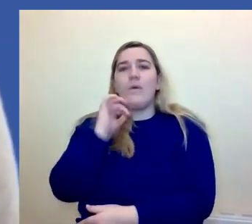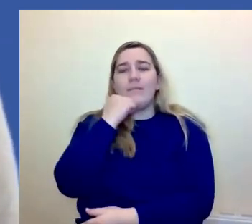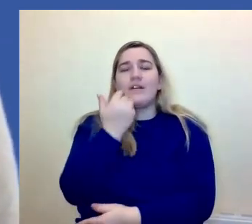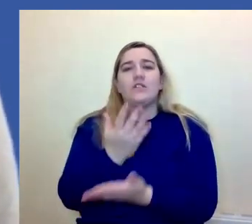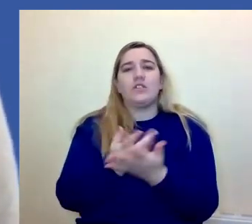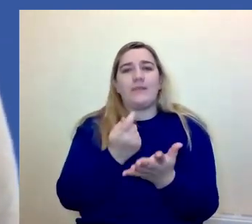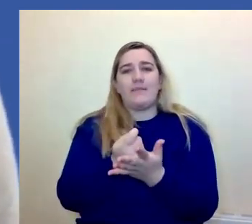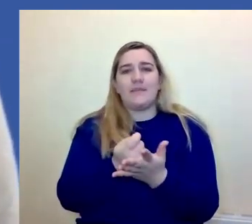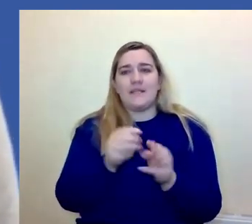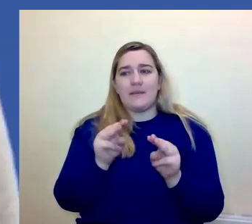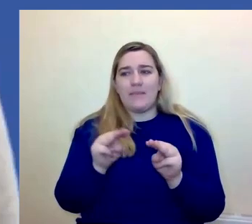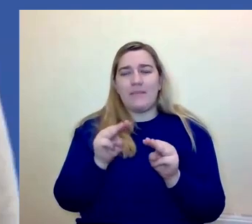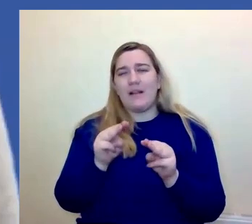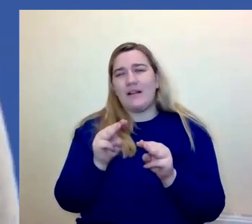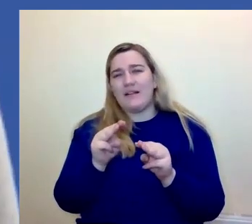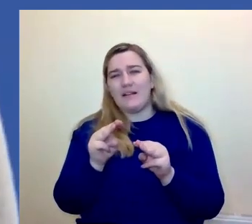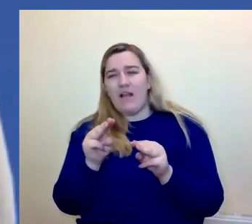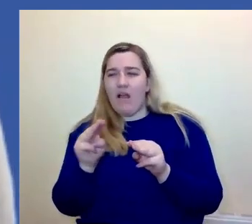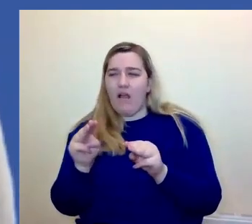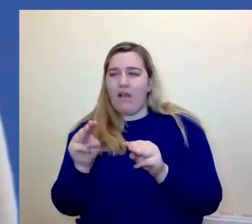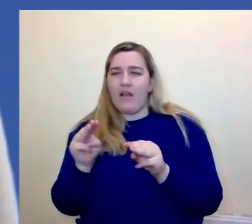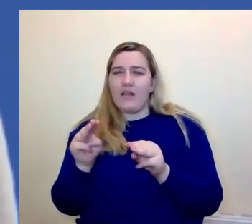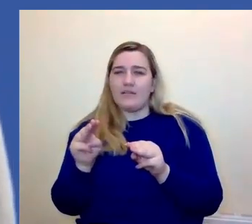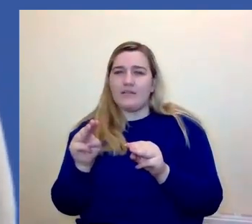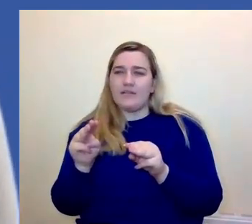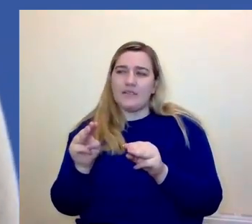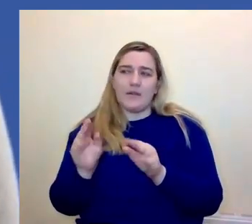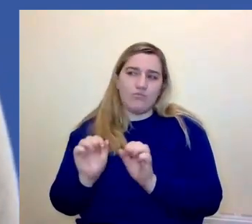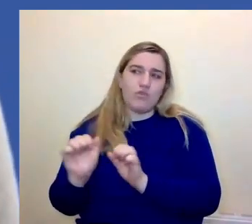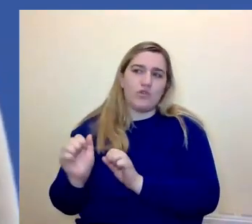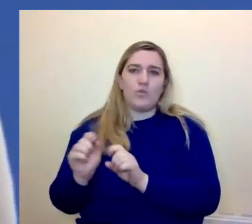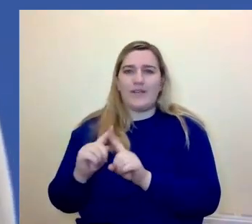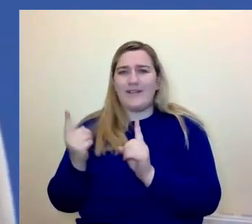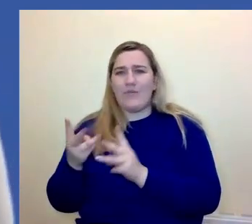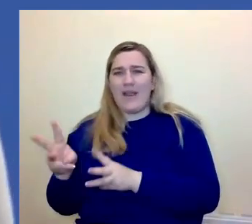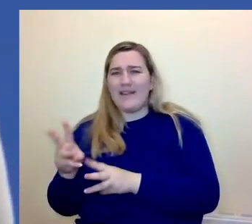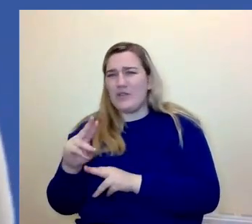sometimes people take advantage of it and push you in ways you don't want to go.